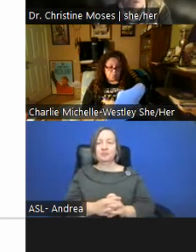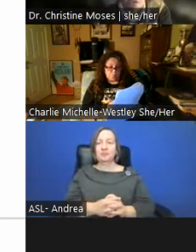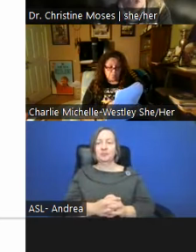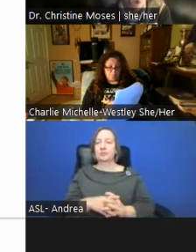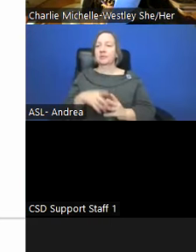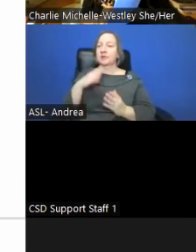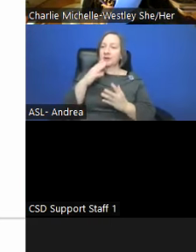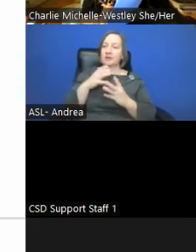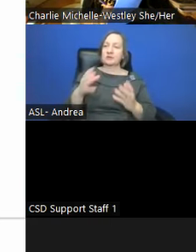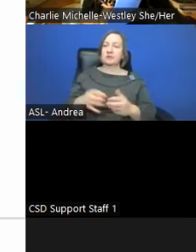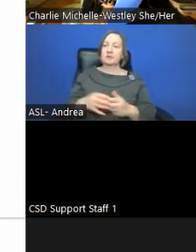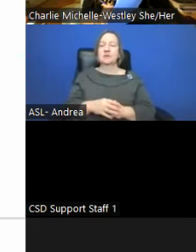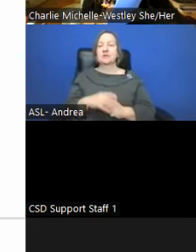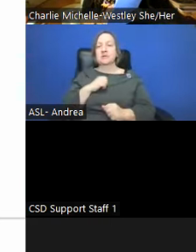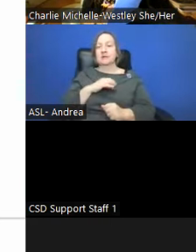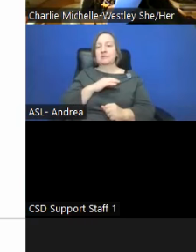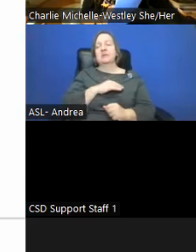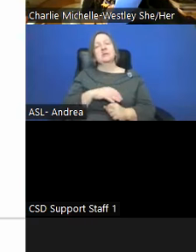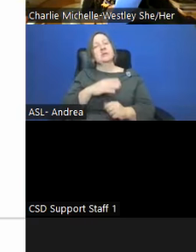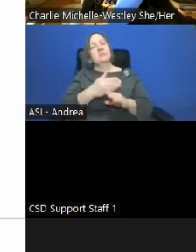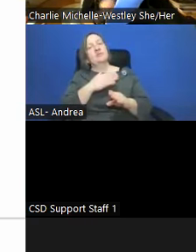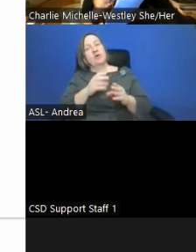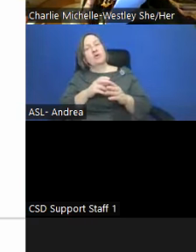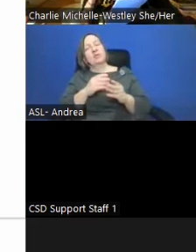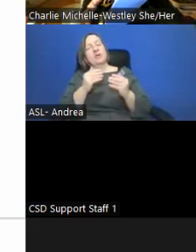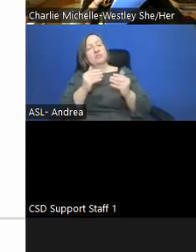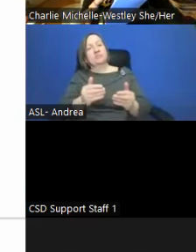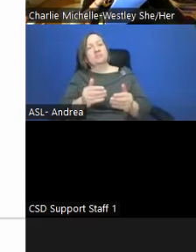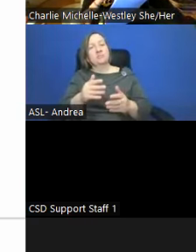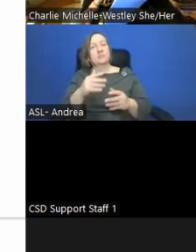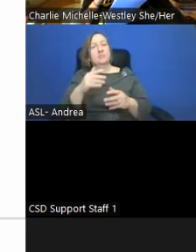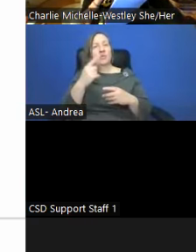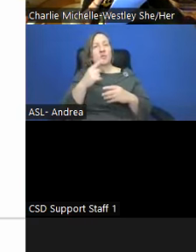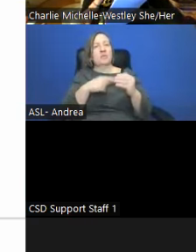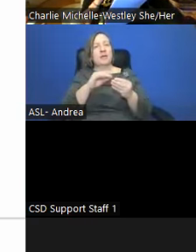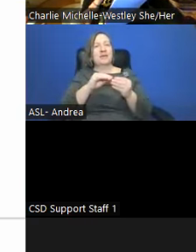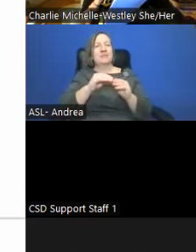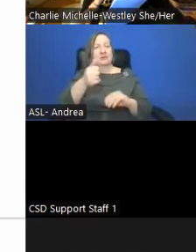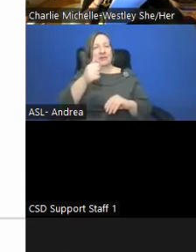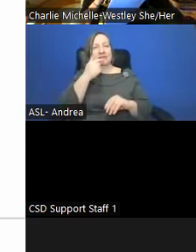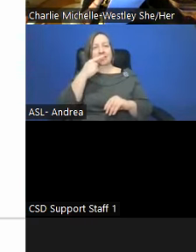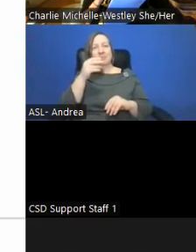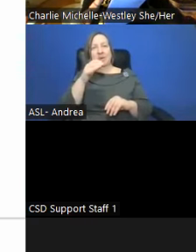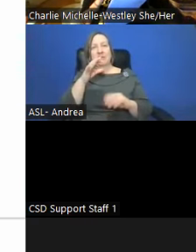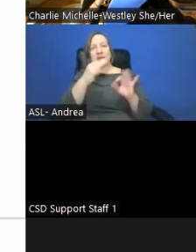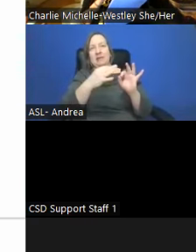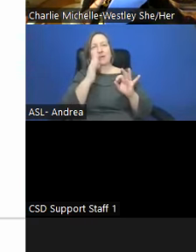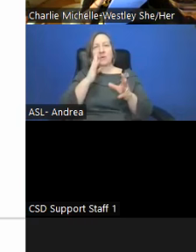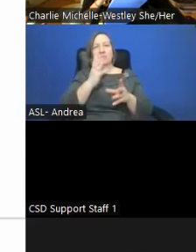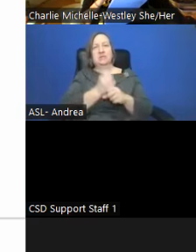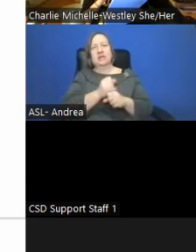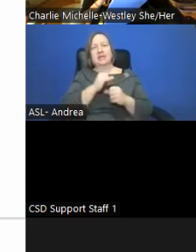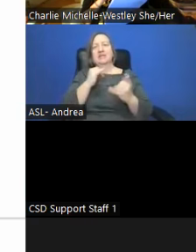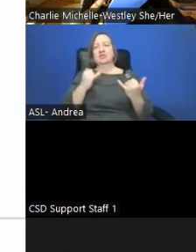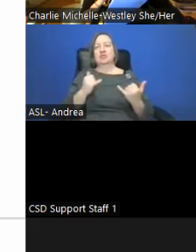Thank you so much, staff. Yeah, and before we move on, I just want to say that that one about number 10 that says public input shall be taken, that is in the current